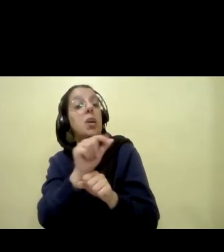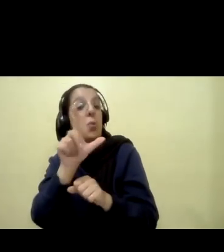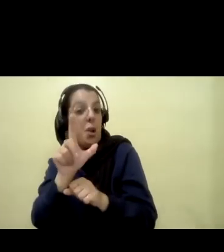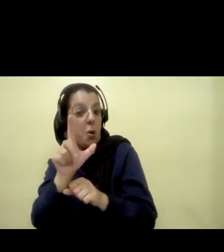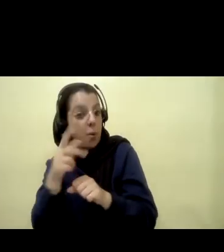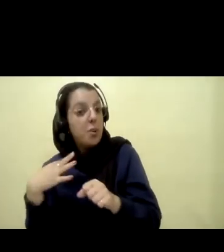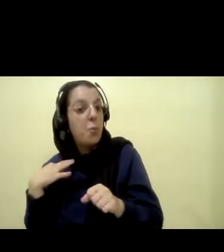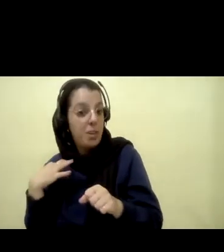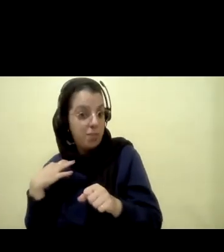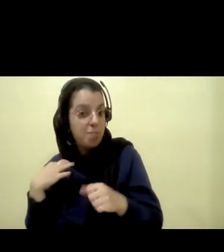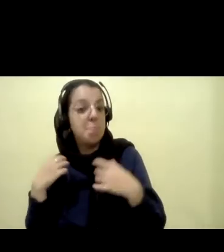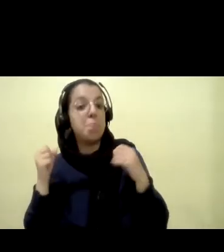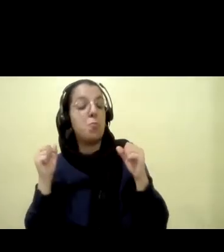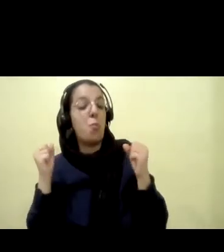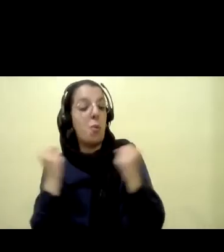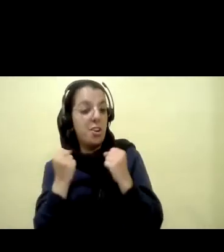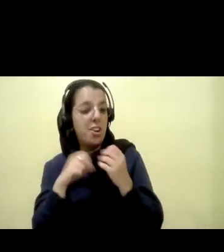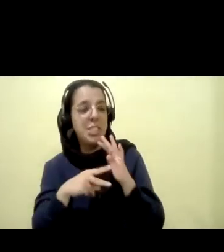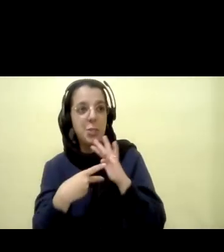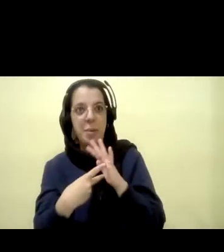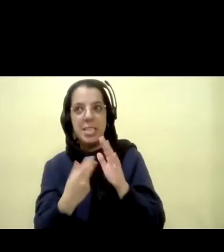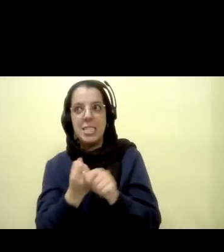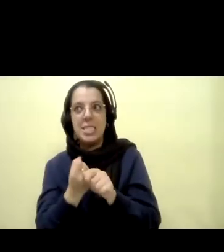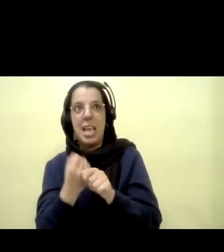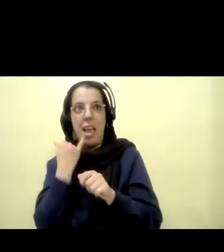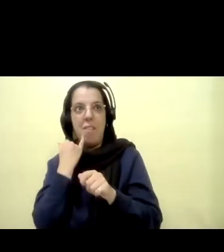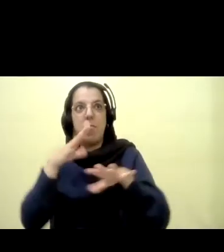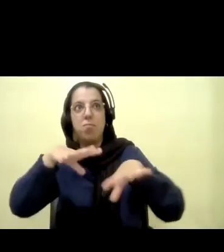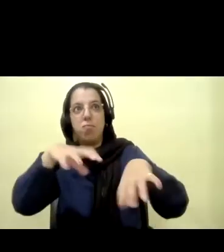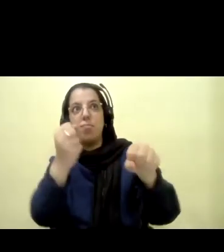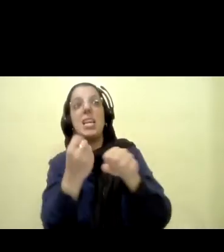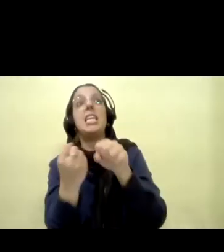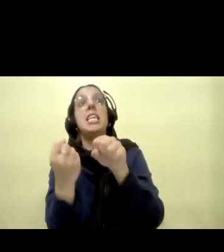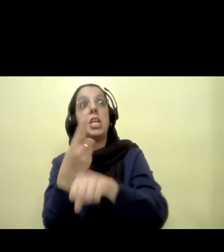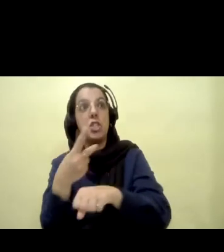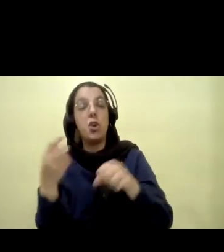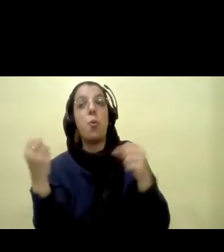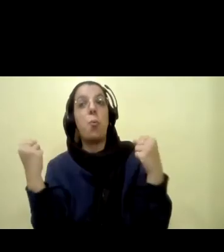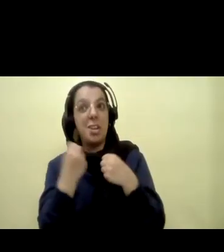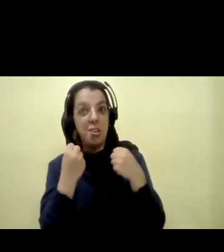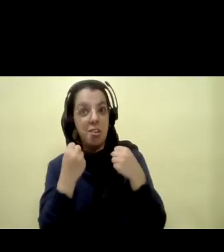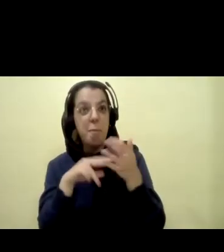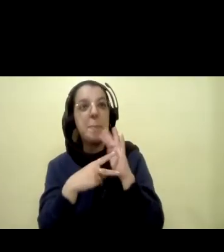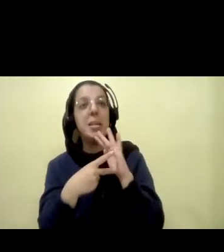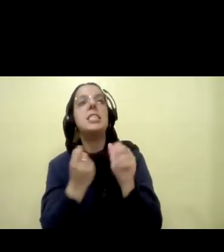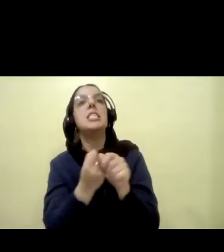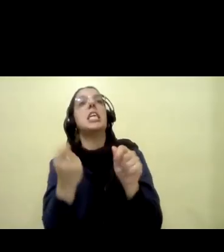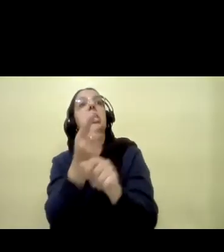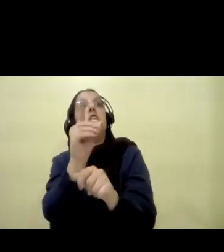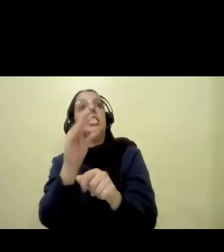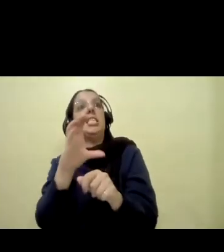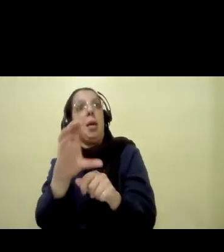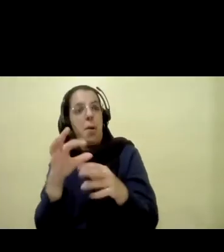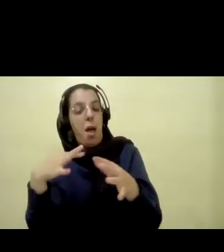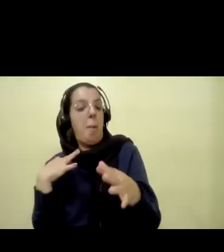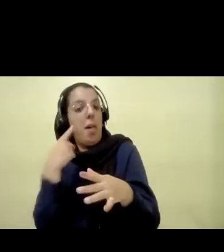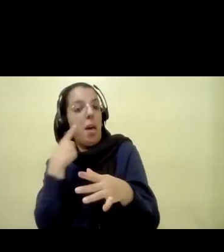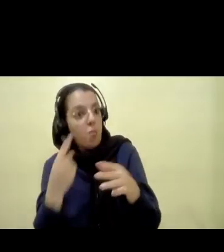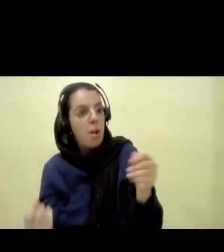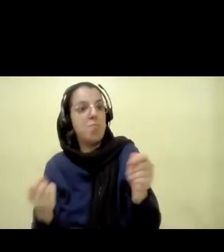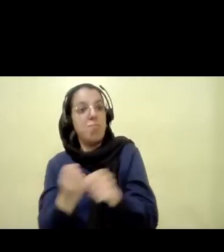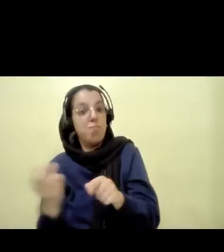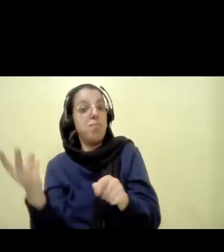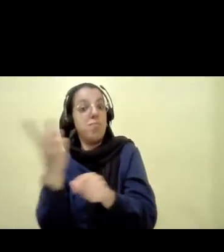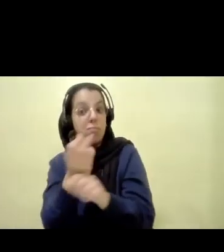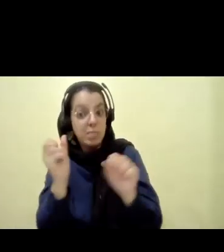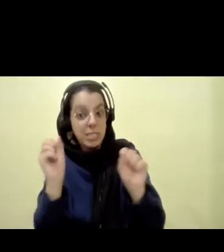couldn't apply next December for a grant of that coming year as well? So projects can happen